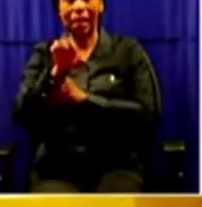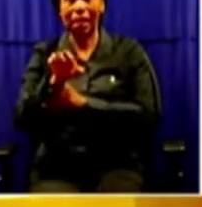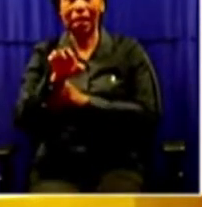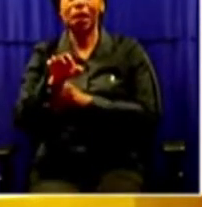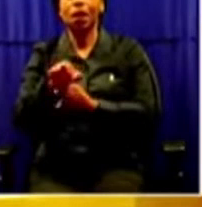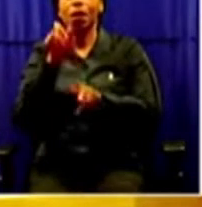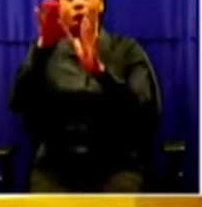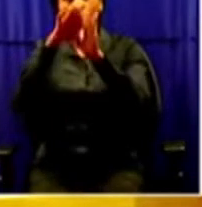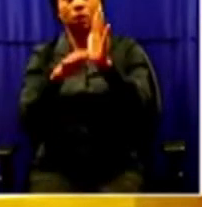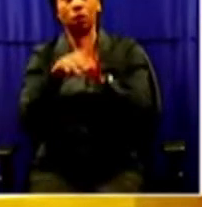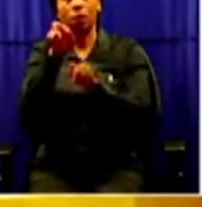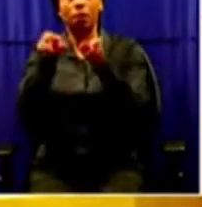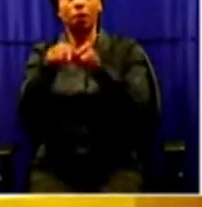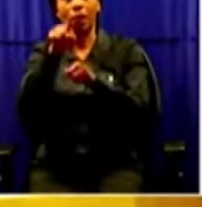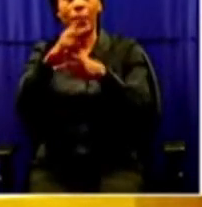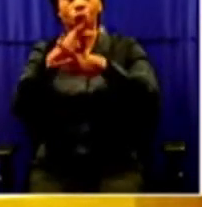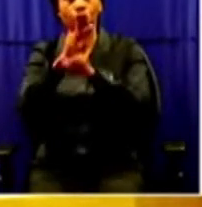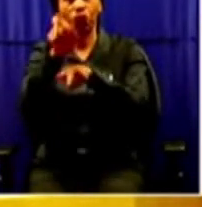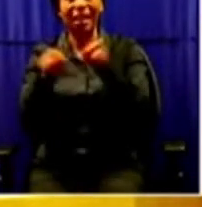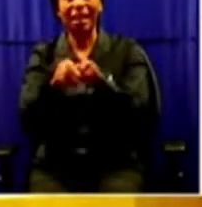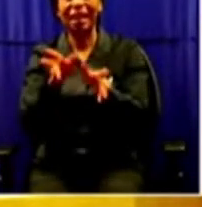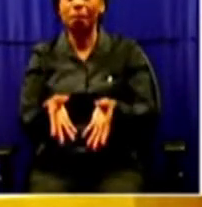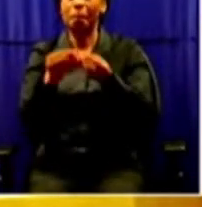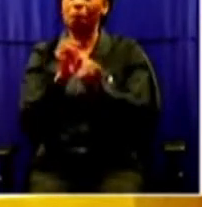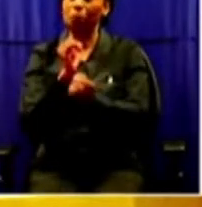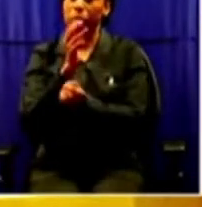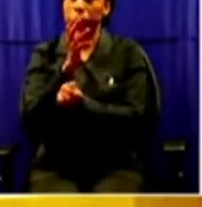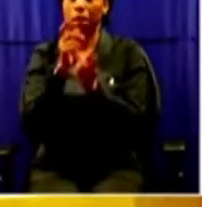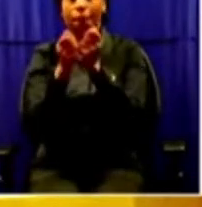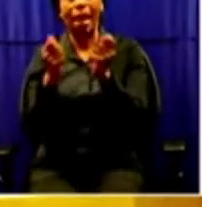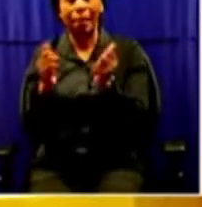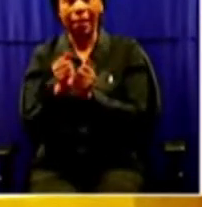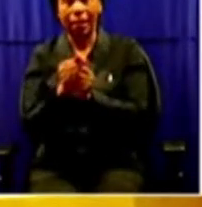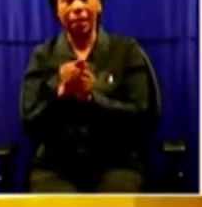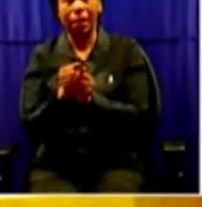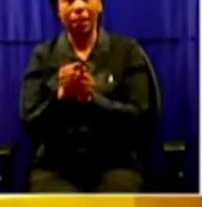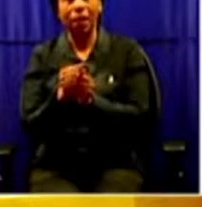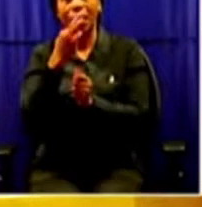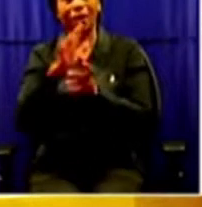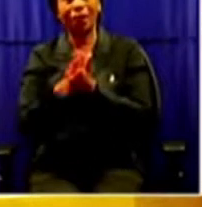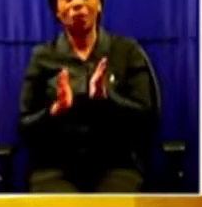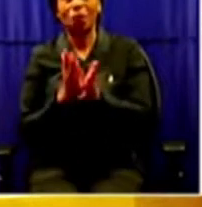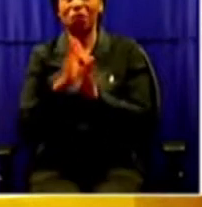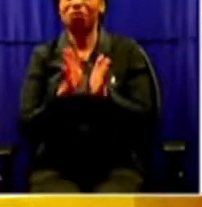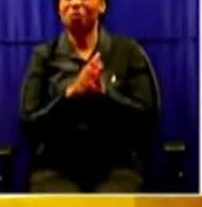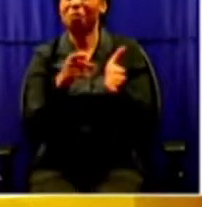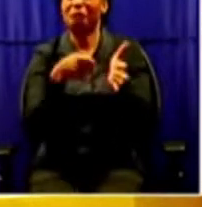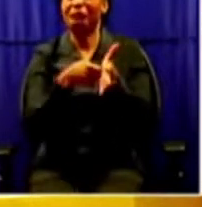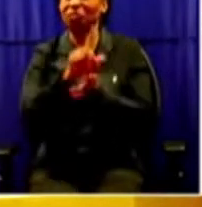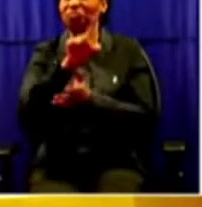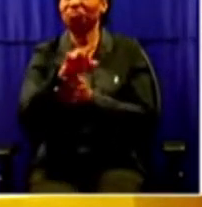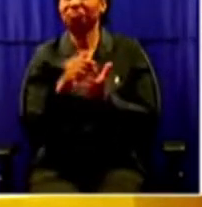have posted multi-billion rand profits over hard-working people who want to buy affordable chicken?